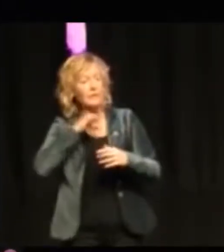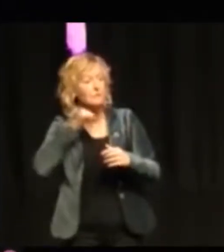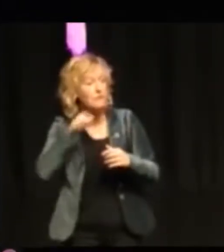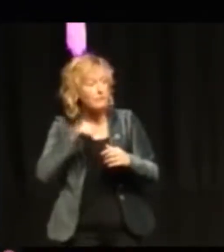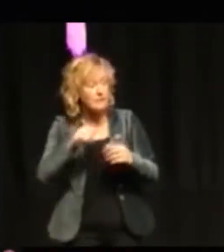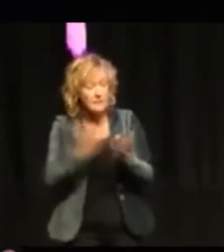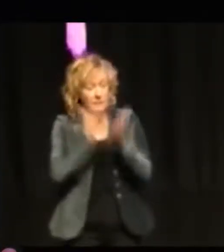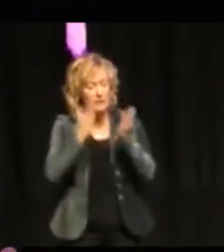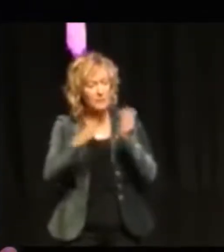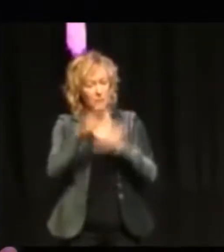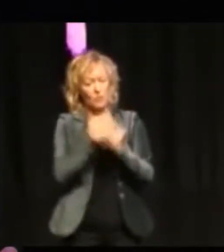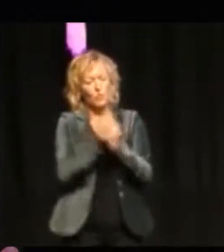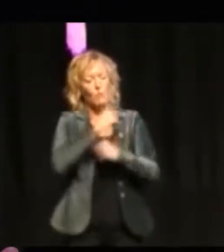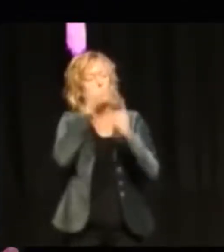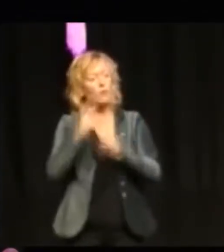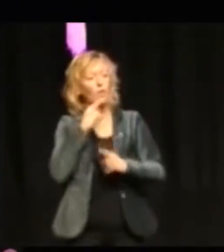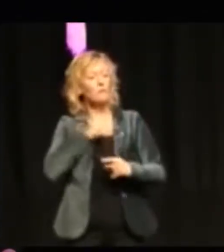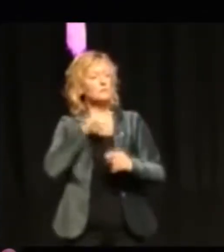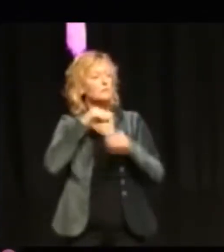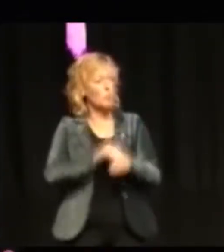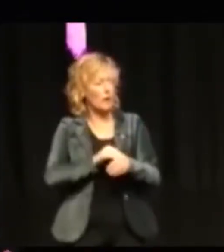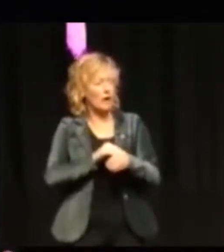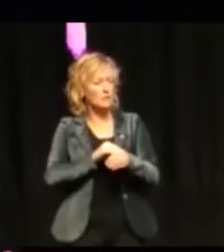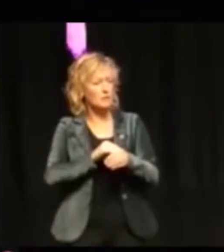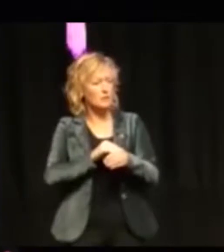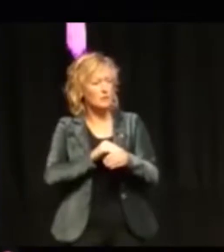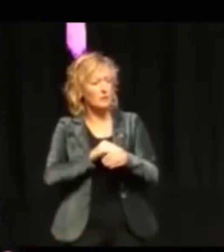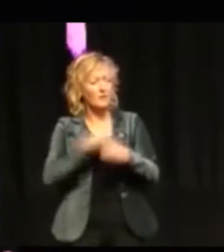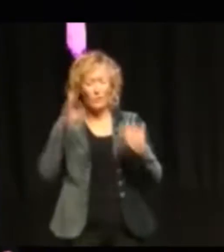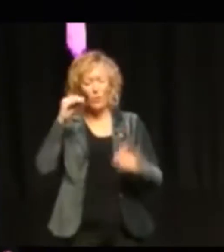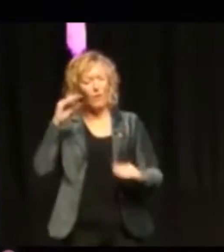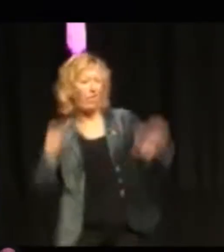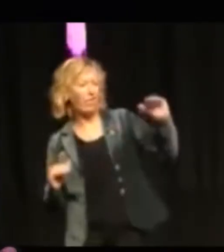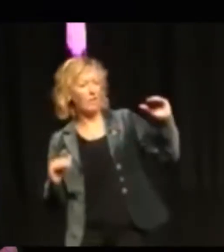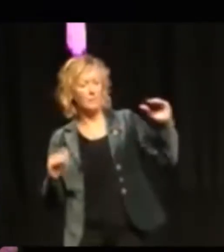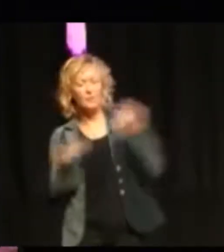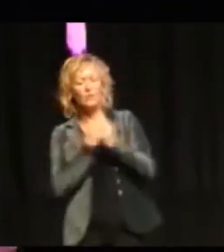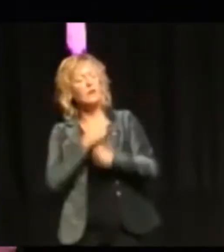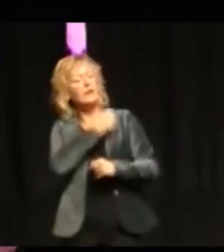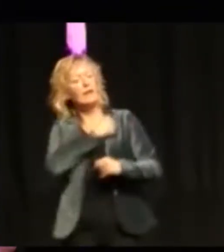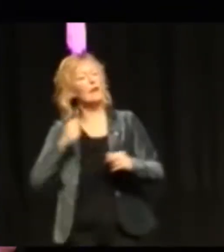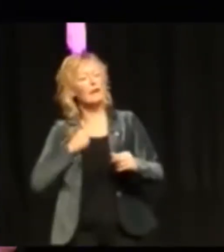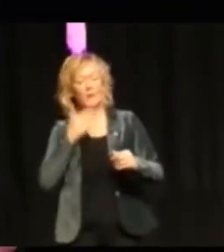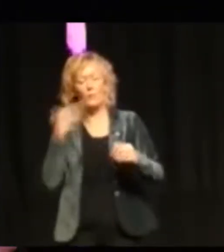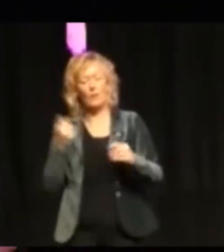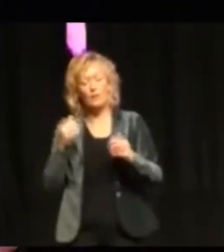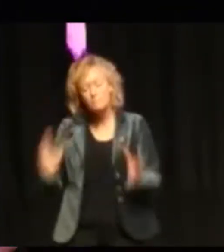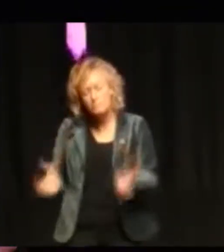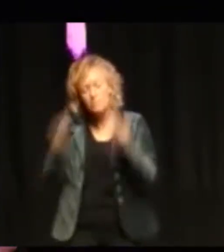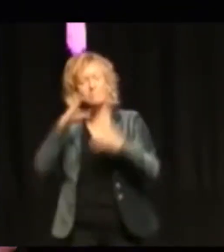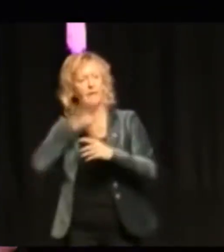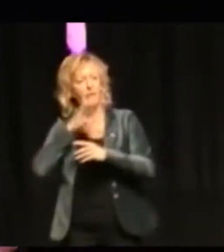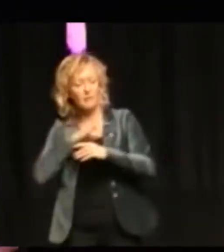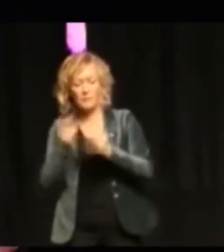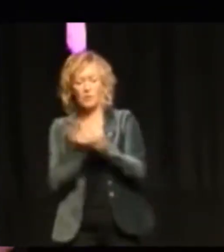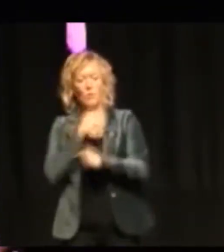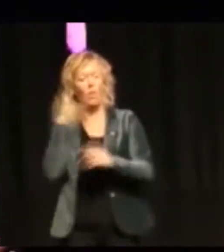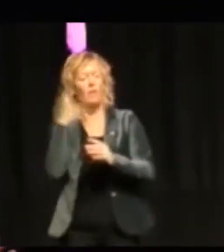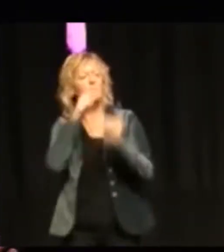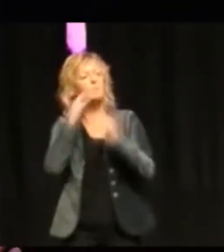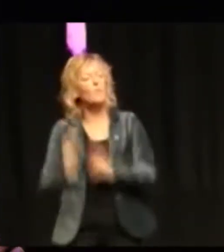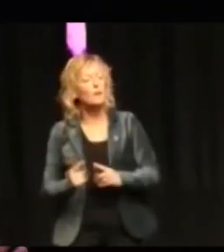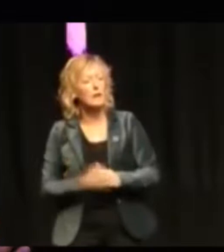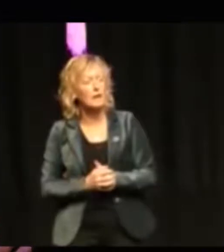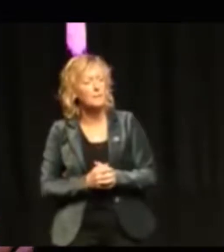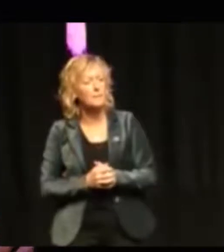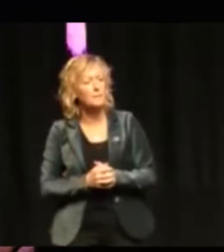sick. That would be a violation of the respect duty. If the government hadn't done anything, people would be fine. The protect